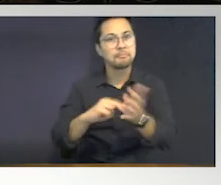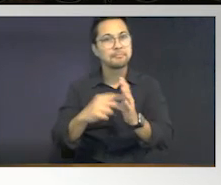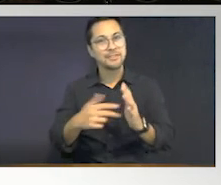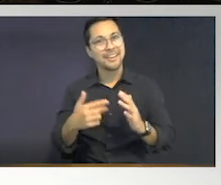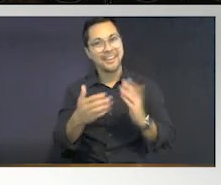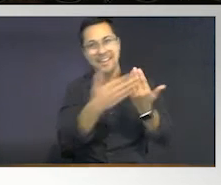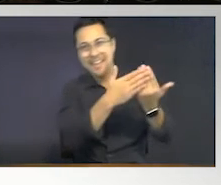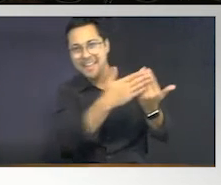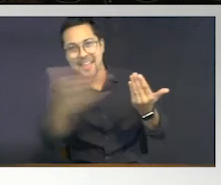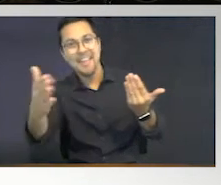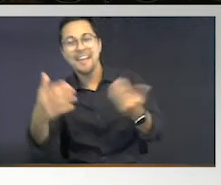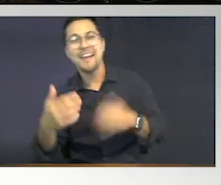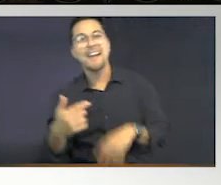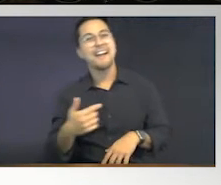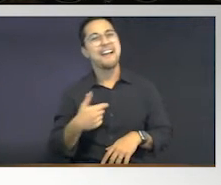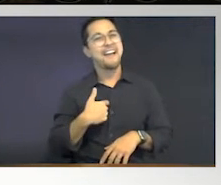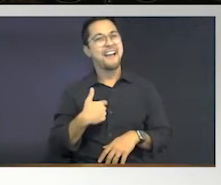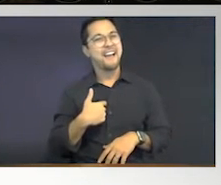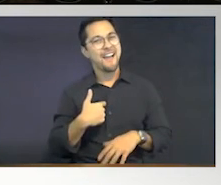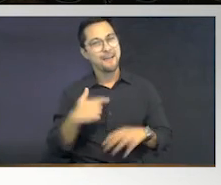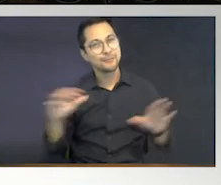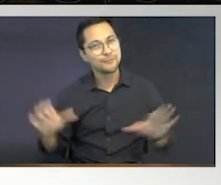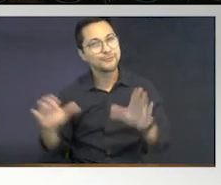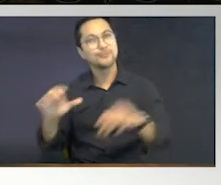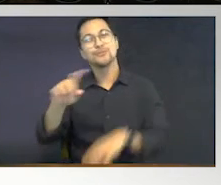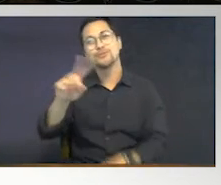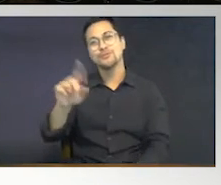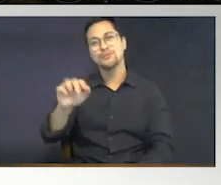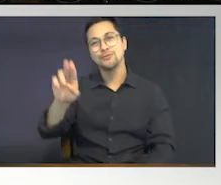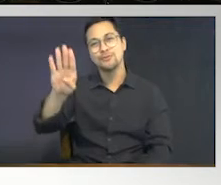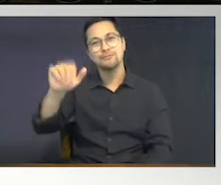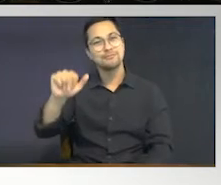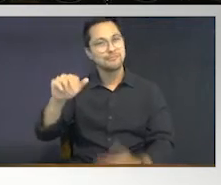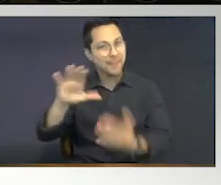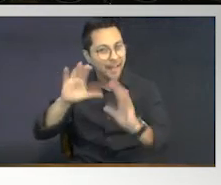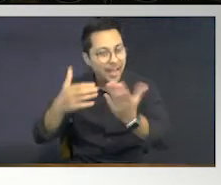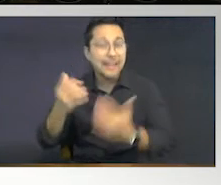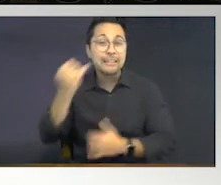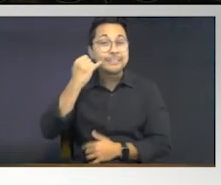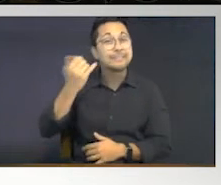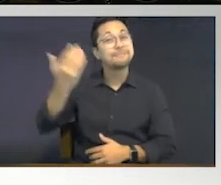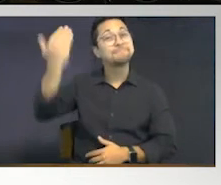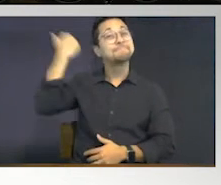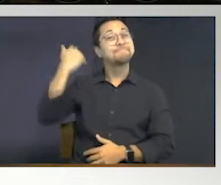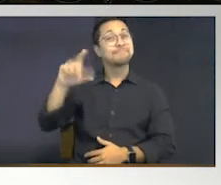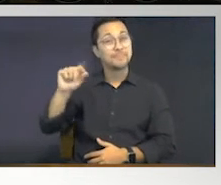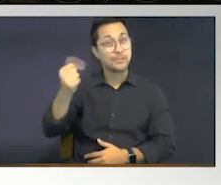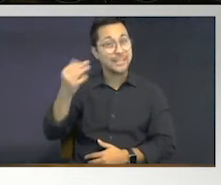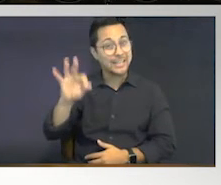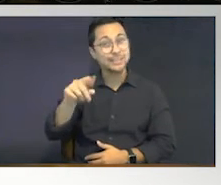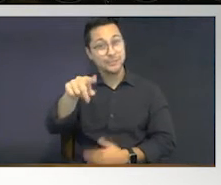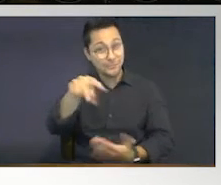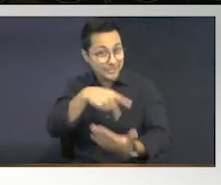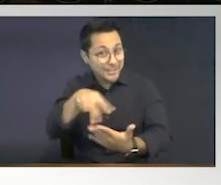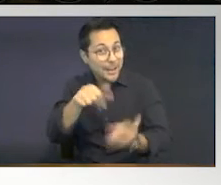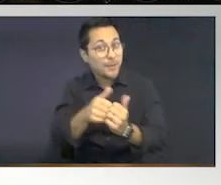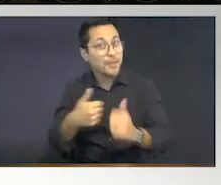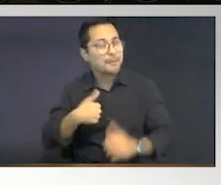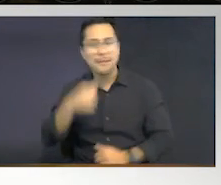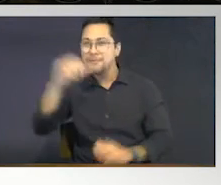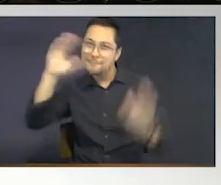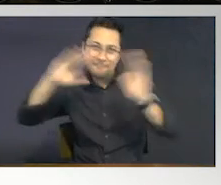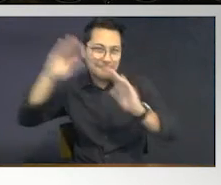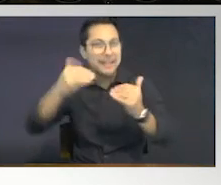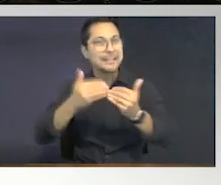then, I've been doing the Zumba class. So if you danced with me back in 2019, don't worry, we'll be back next year